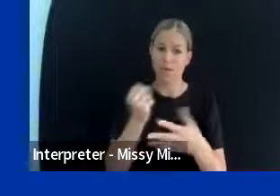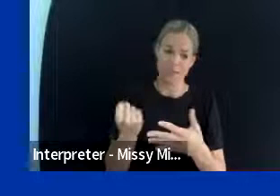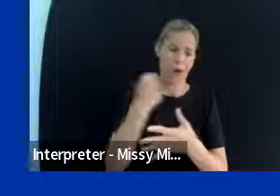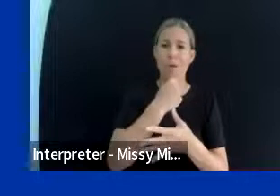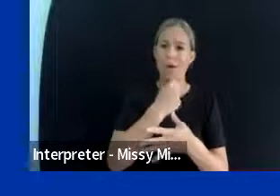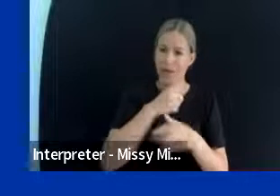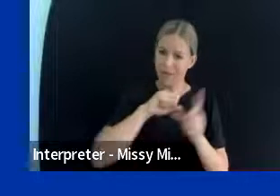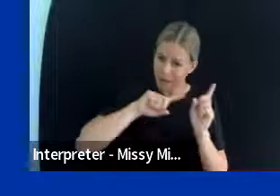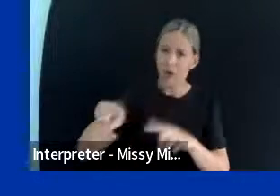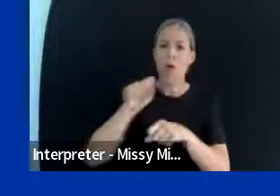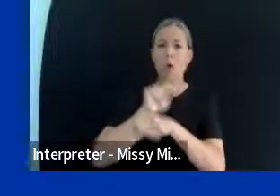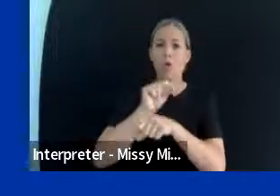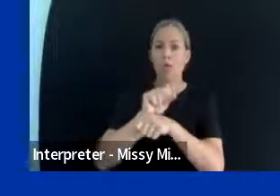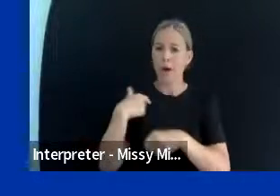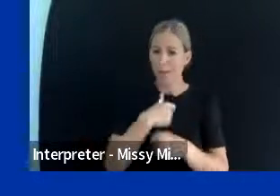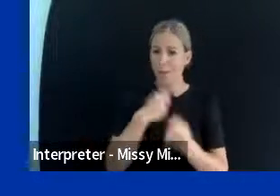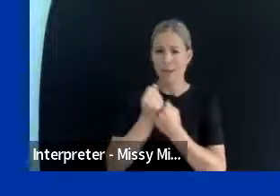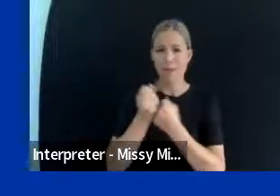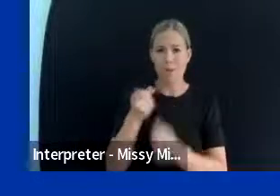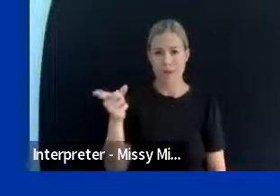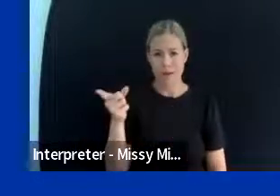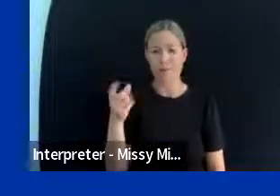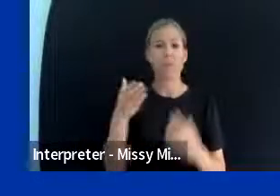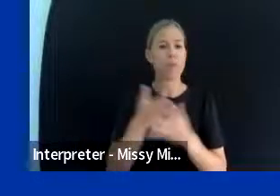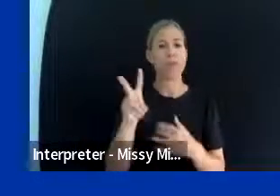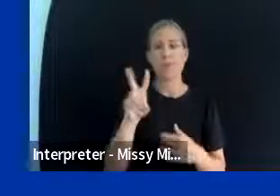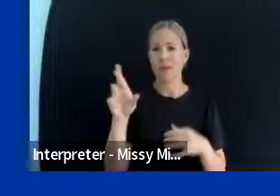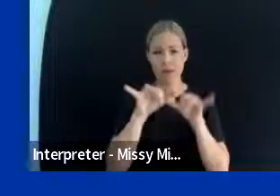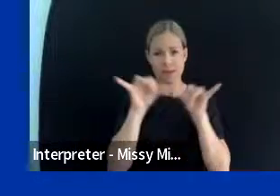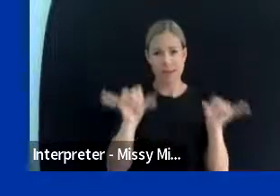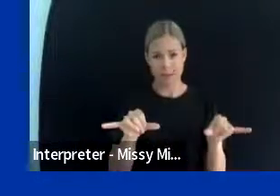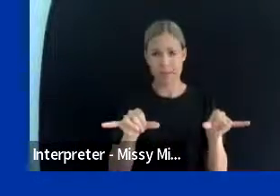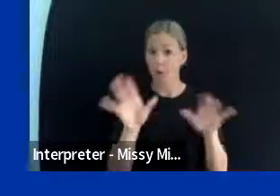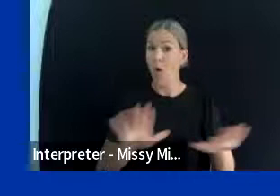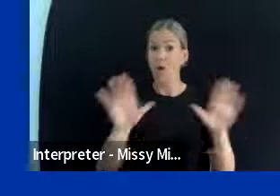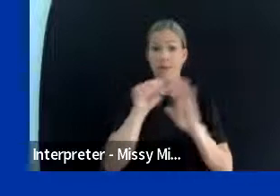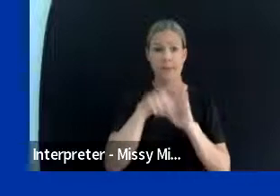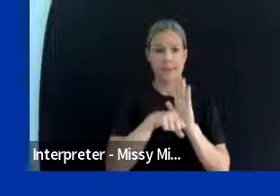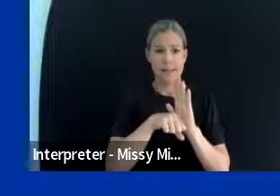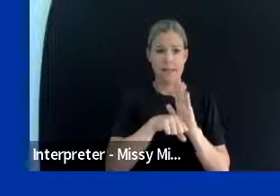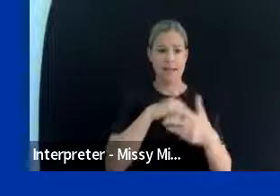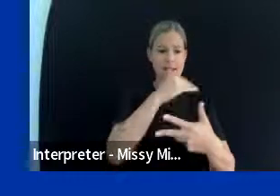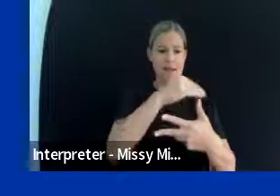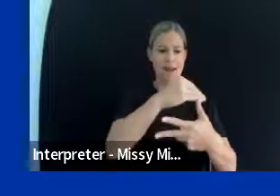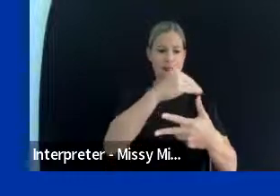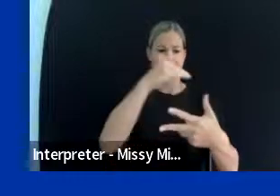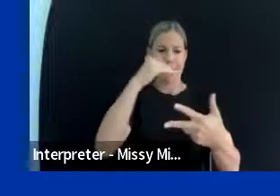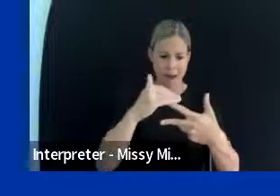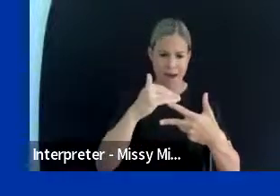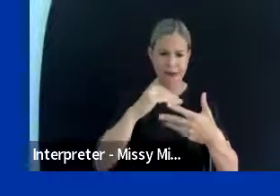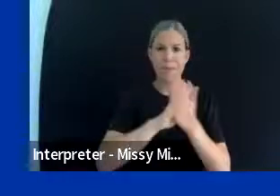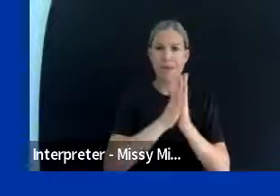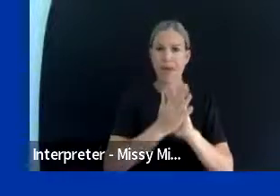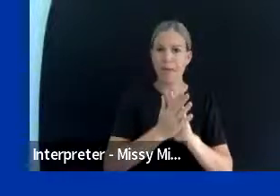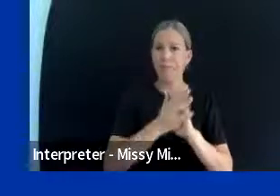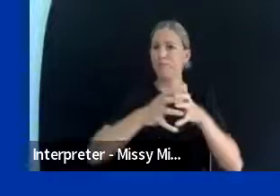make sure that they are supported through our VR systems and across our Commonwealth. And then it became a movement. This People want out of day programs and